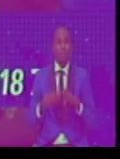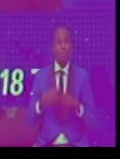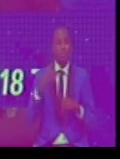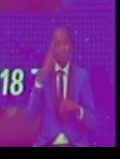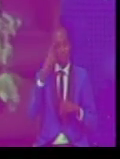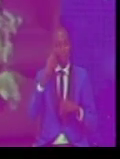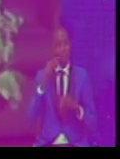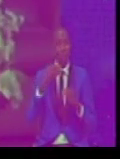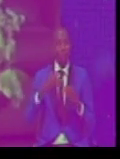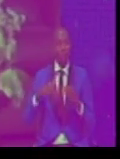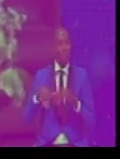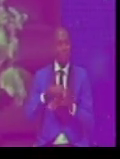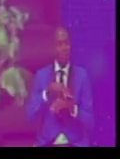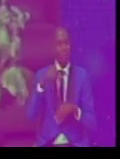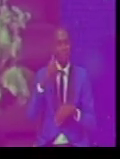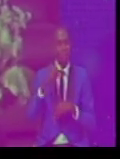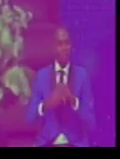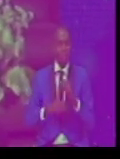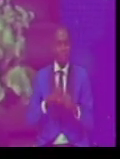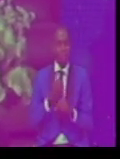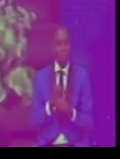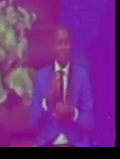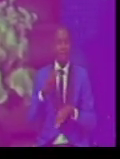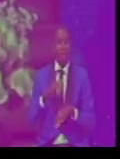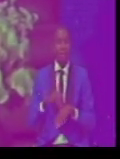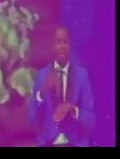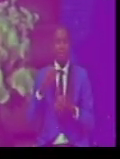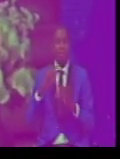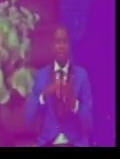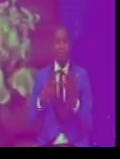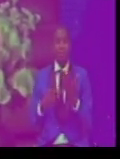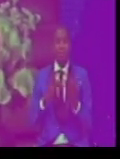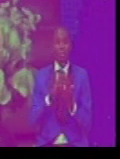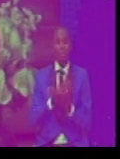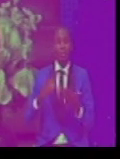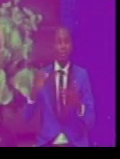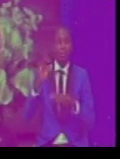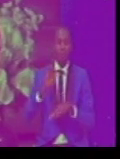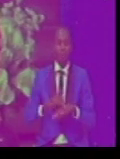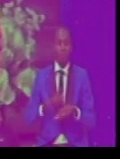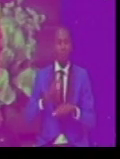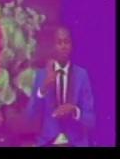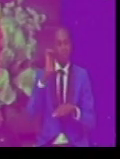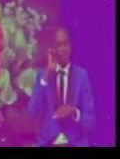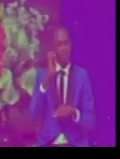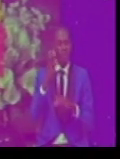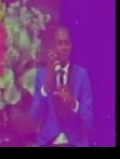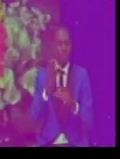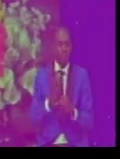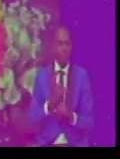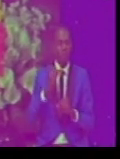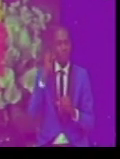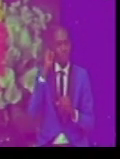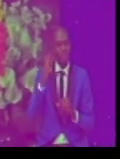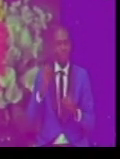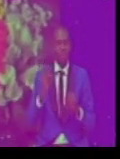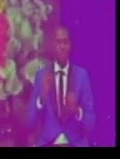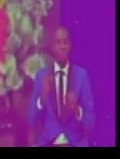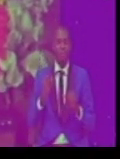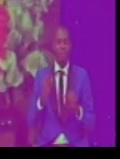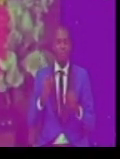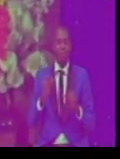over 10 years. But during the time of the program of divine touch, and God touched me, and the hernia vanished away. Praise the